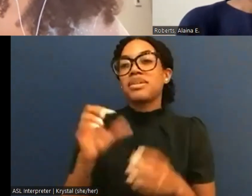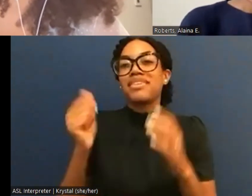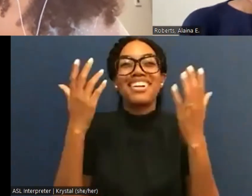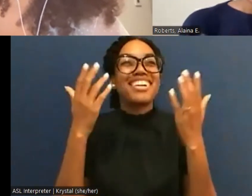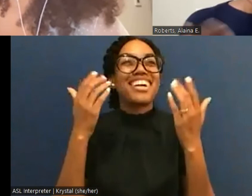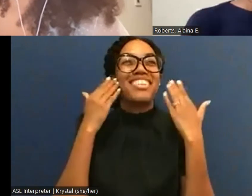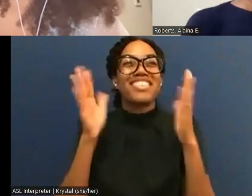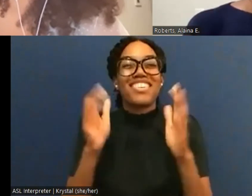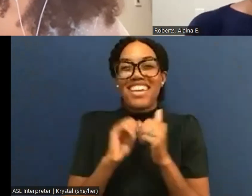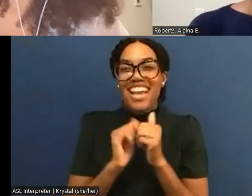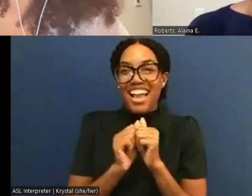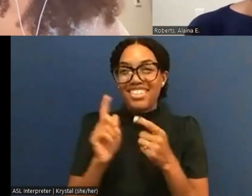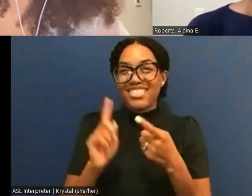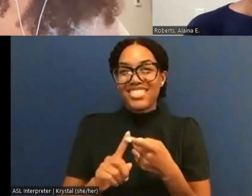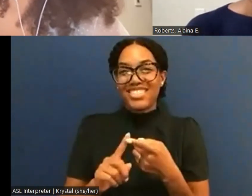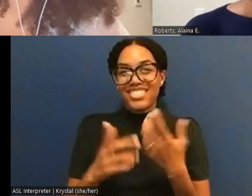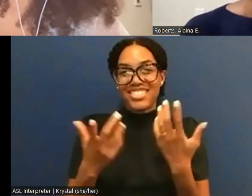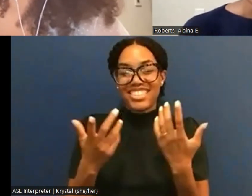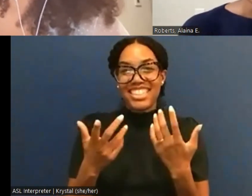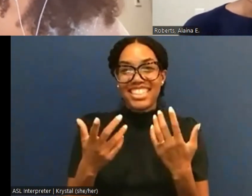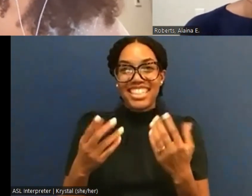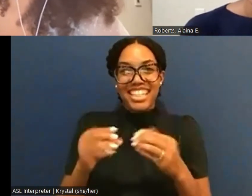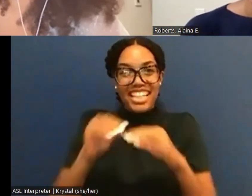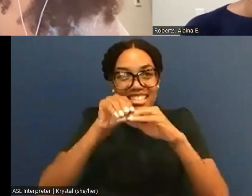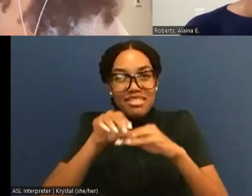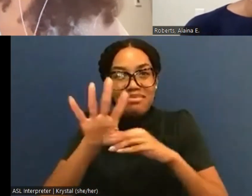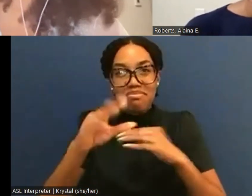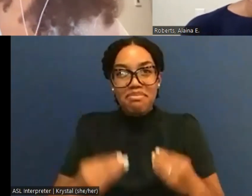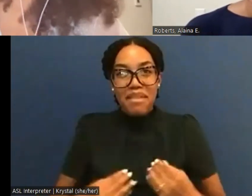be inspiring when really I'm the one inspired by you all.